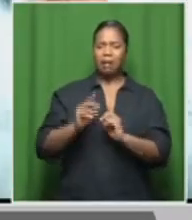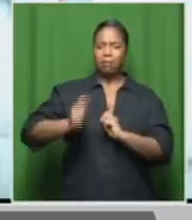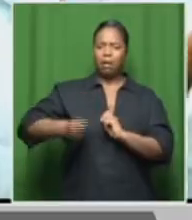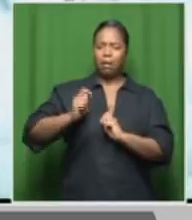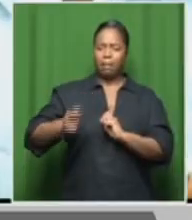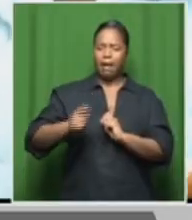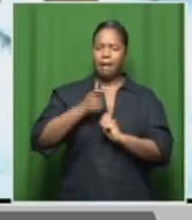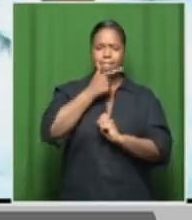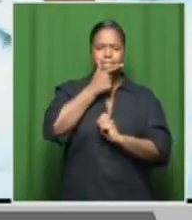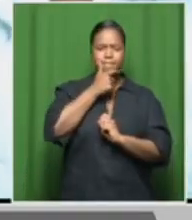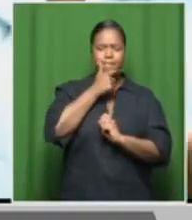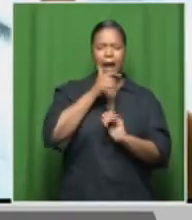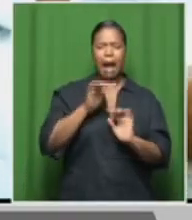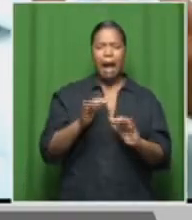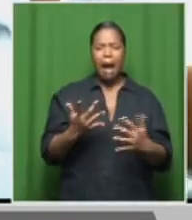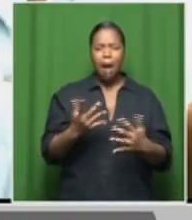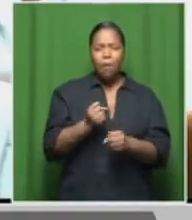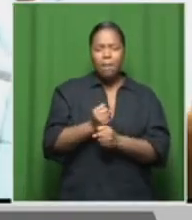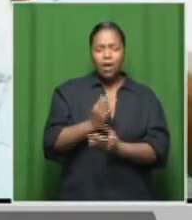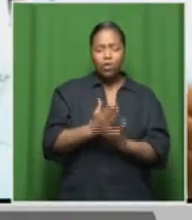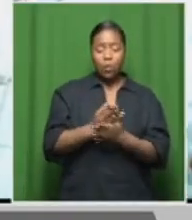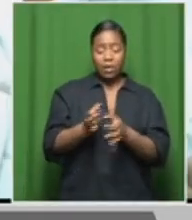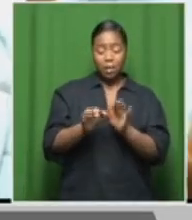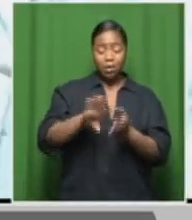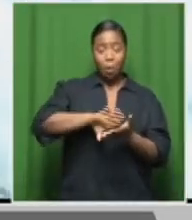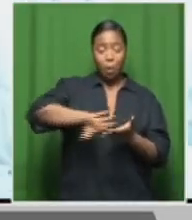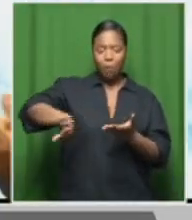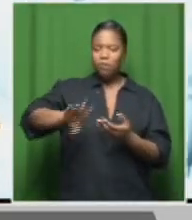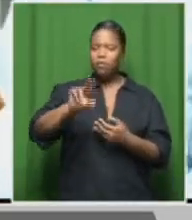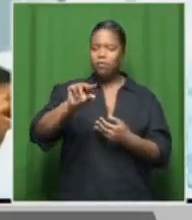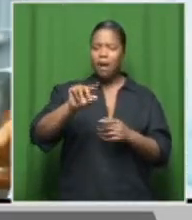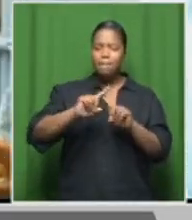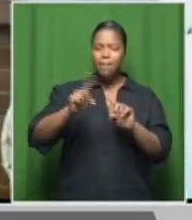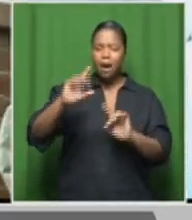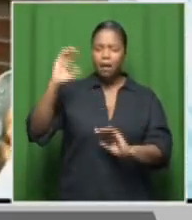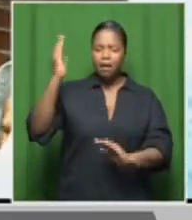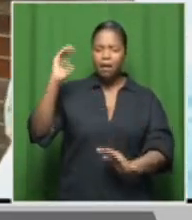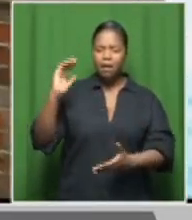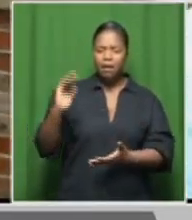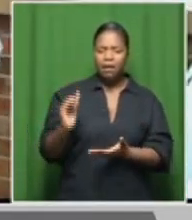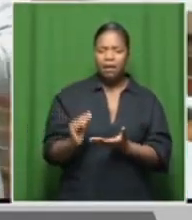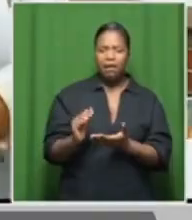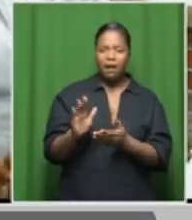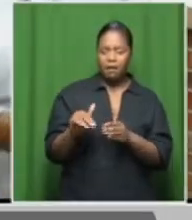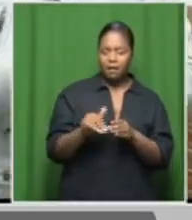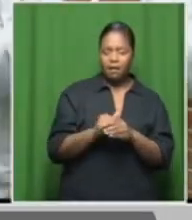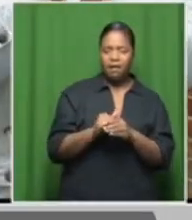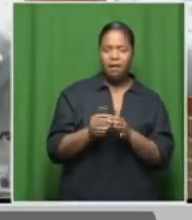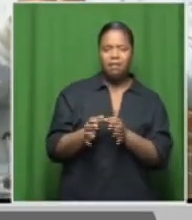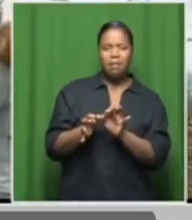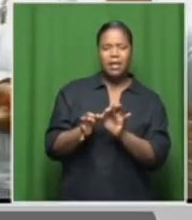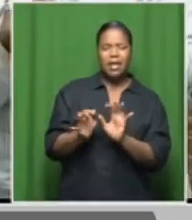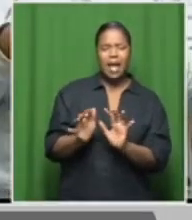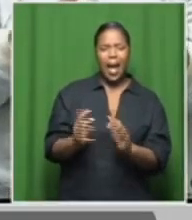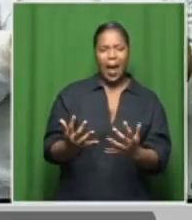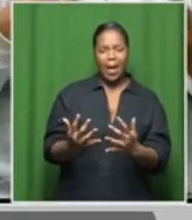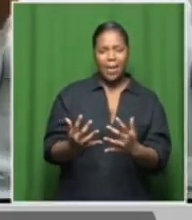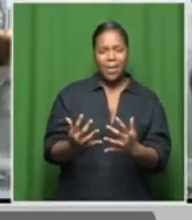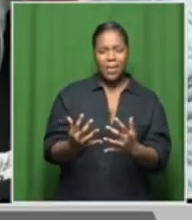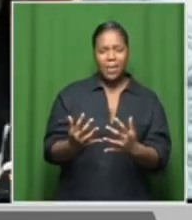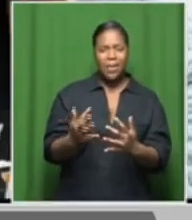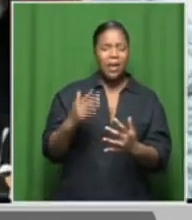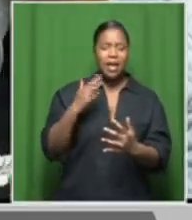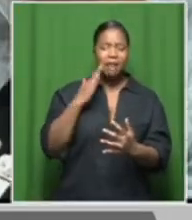to look at not to remove interpreters, but how do we reduce the involvement of sign language interpreters when they are